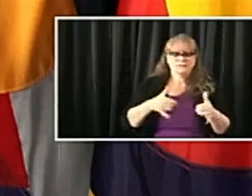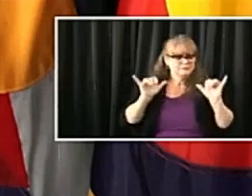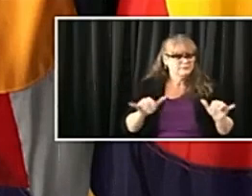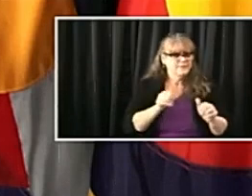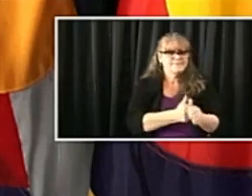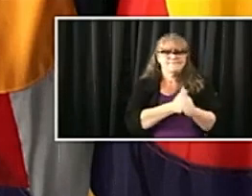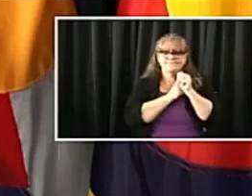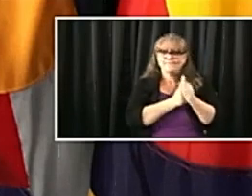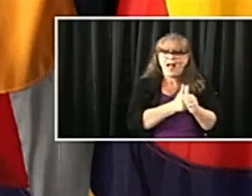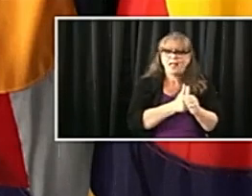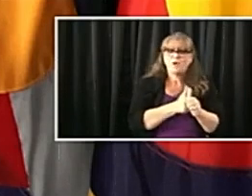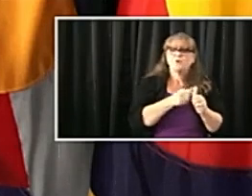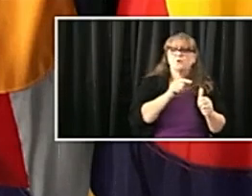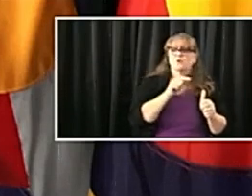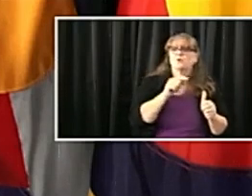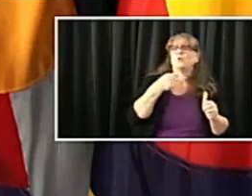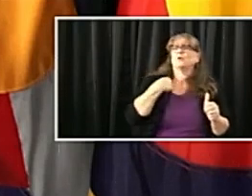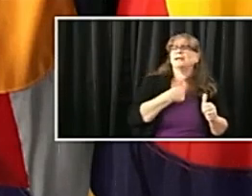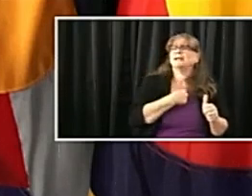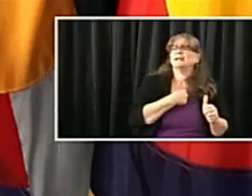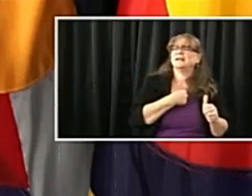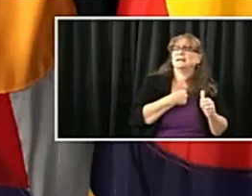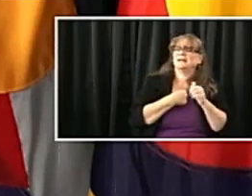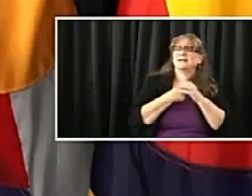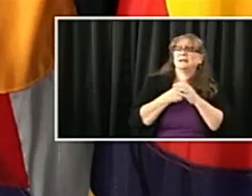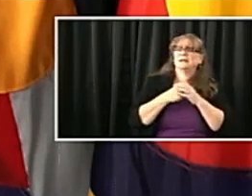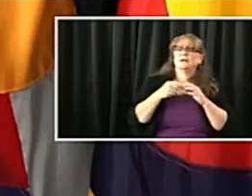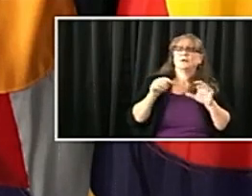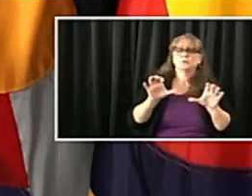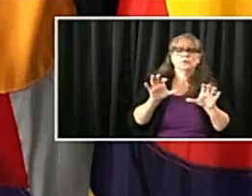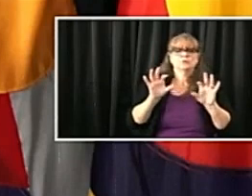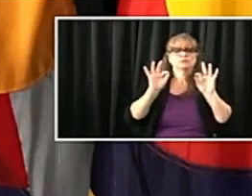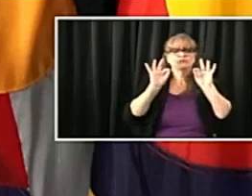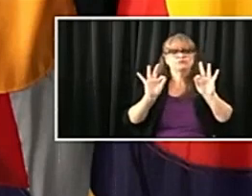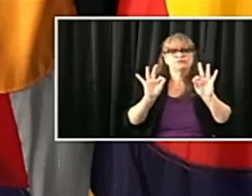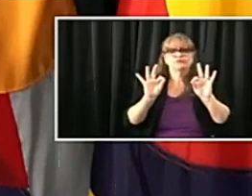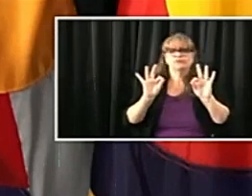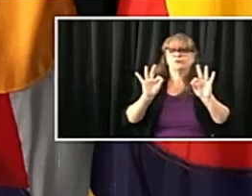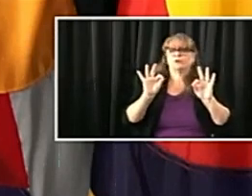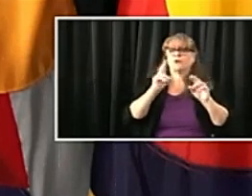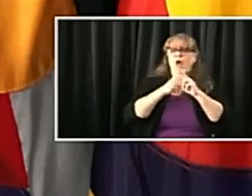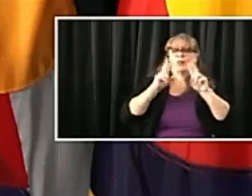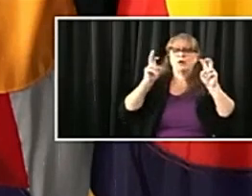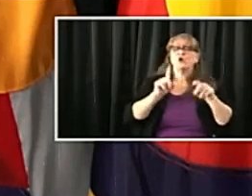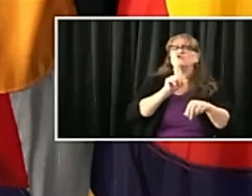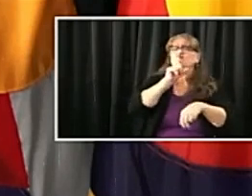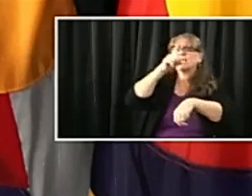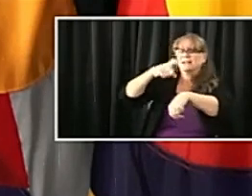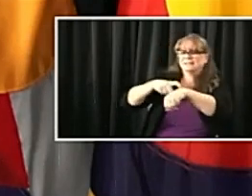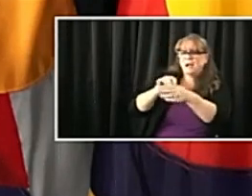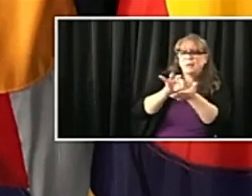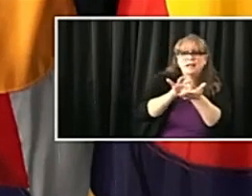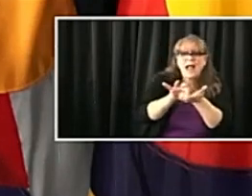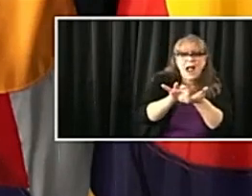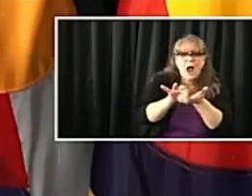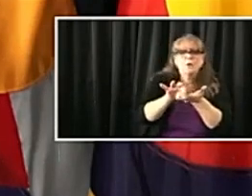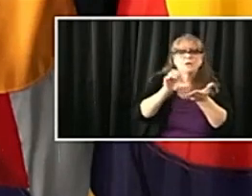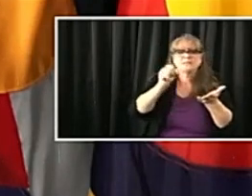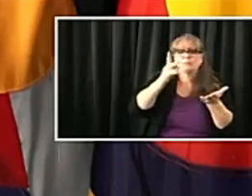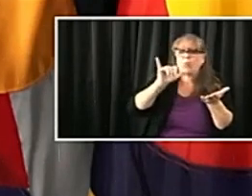supply management, we're confident, frankly, that supplies or vaccines they're not going to get worse. I mean, we're getting the 70 to 80,000 a